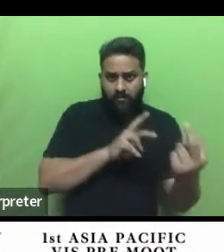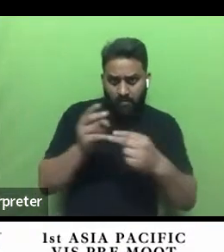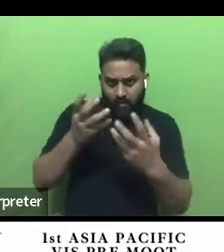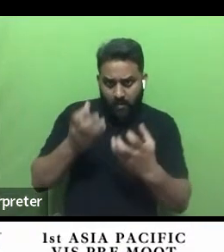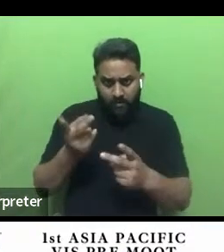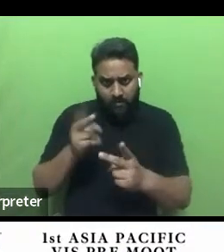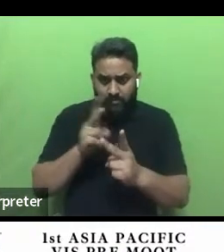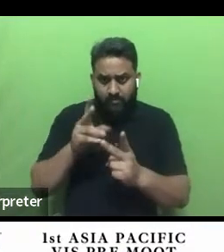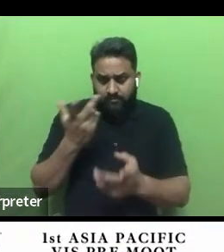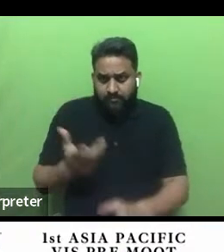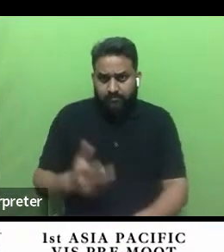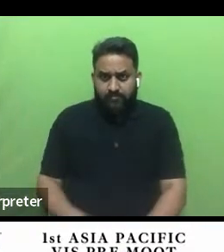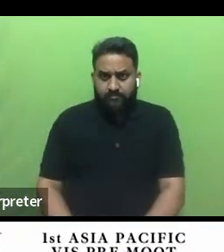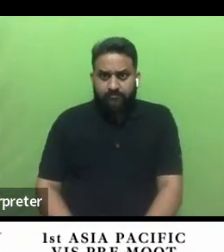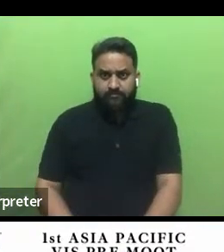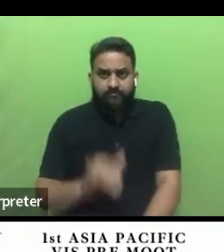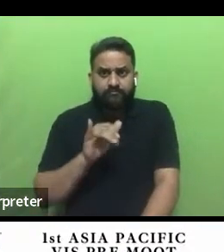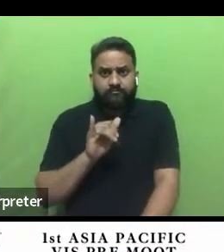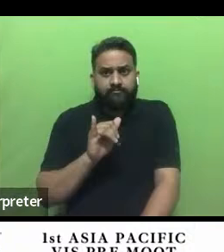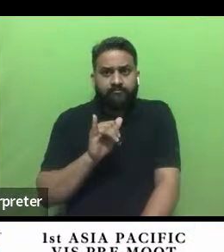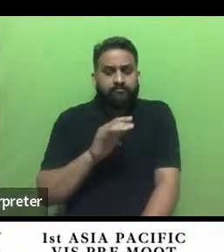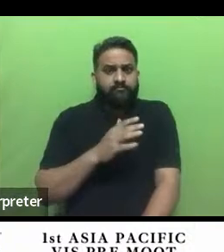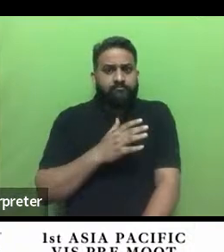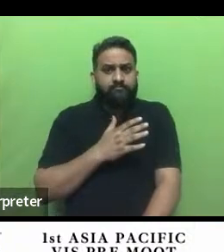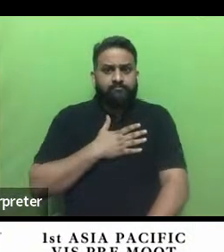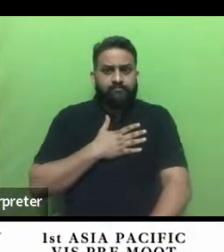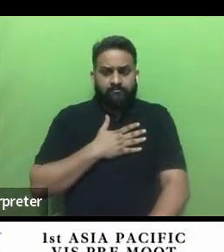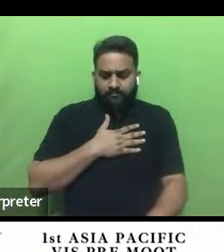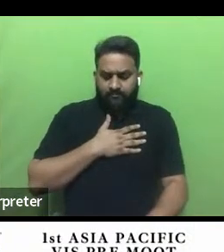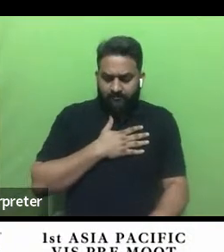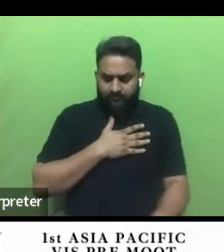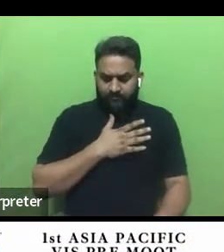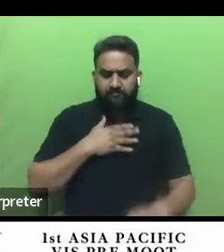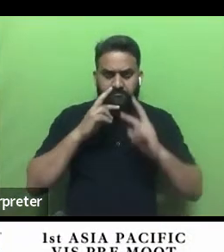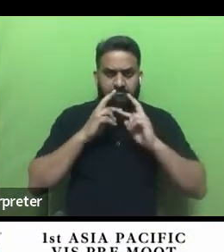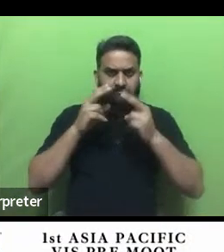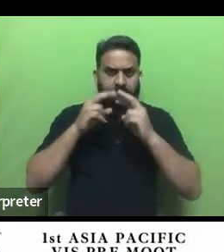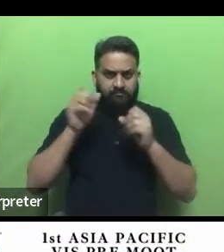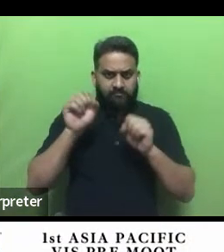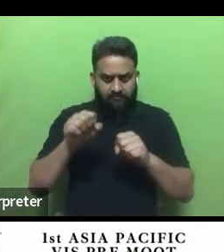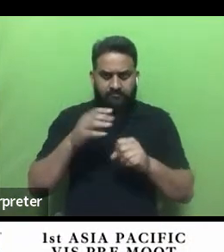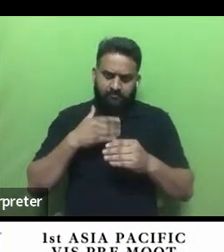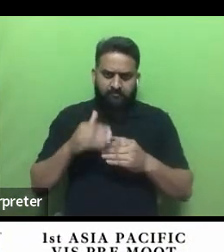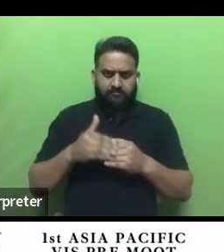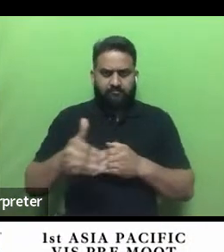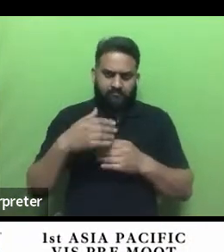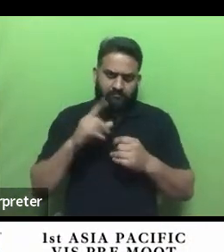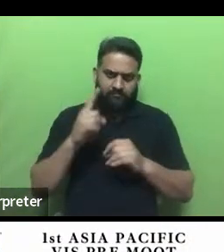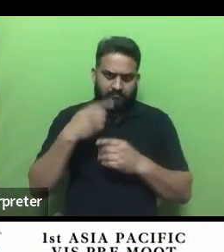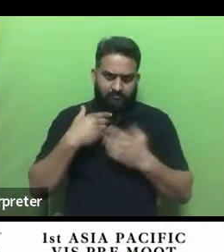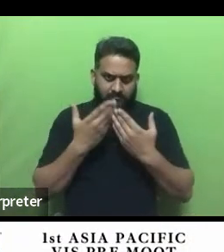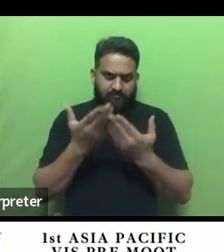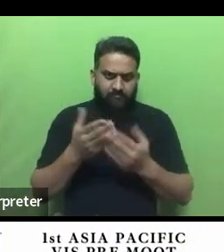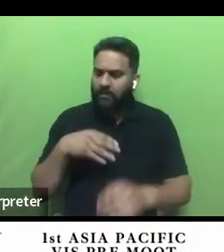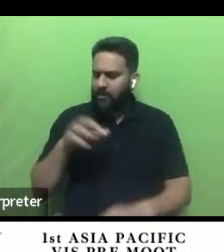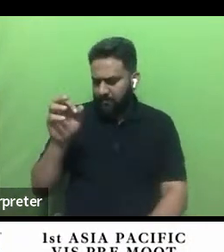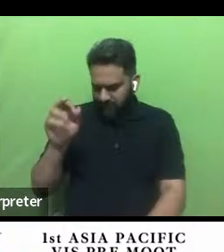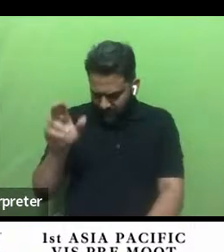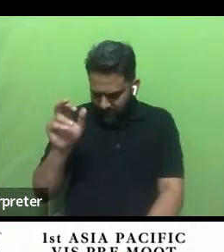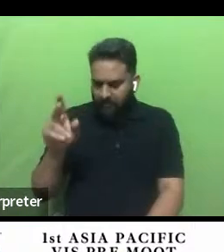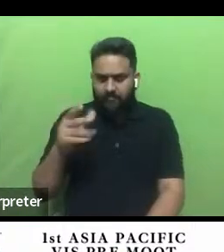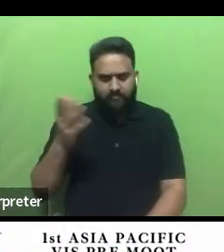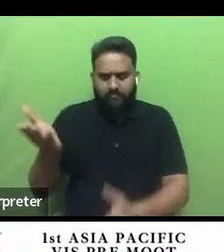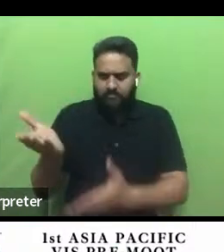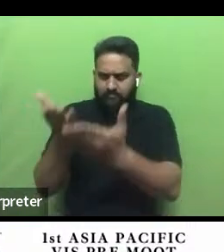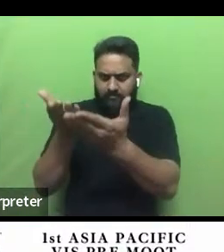leading? Yes, Madam President. I'm the counsel for the respondent and I will be going first. Okay, please go